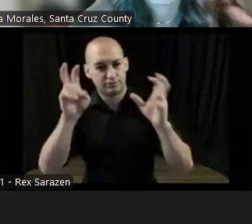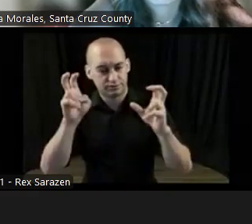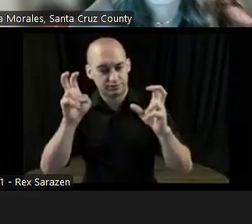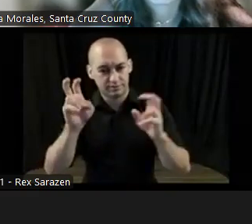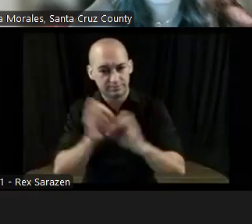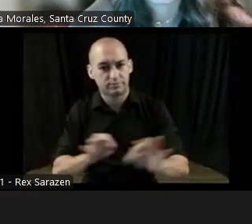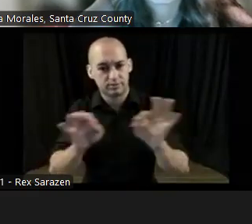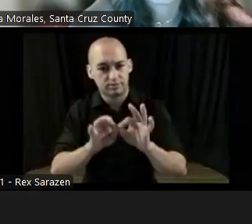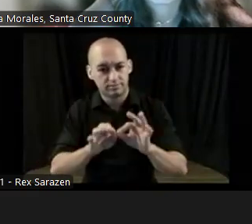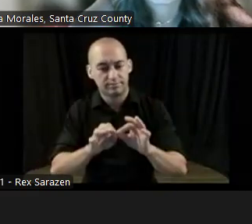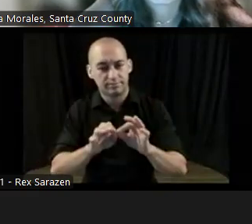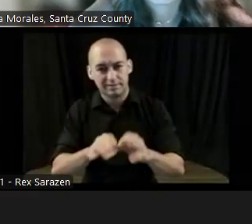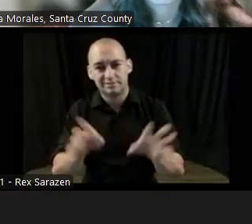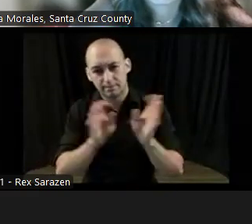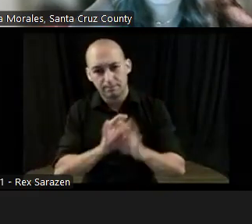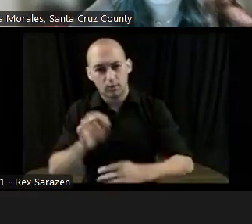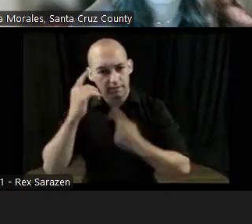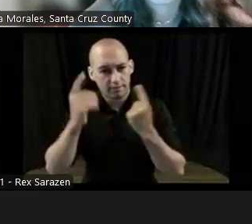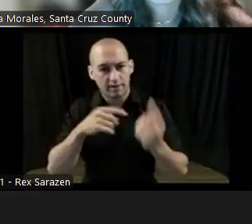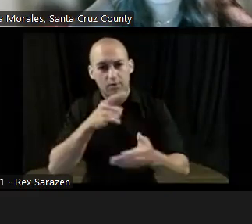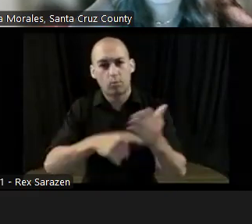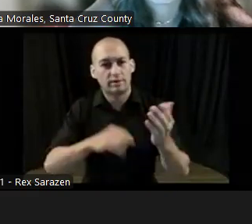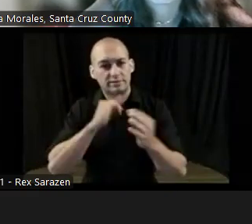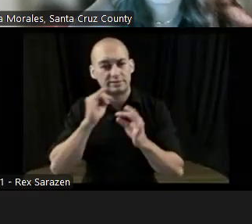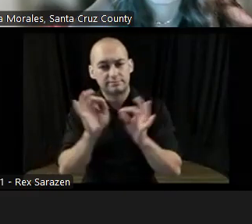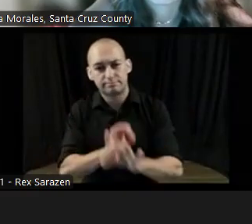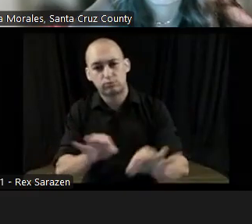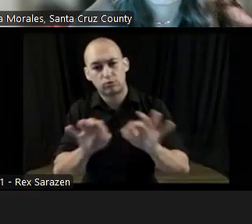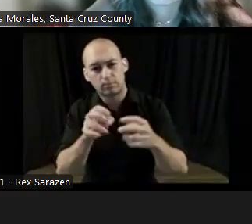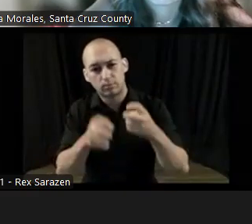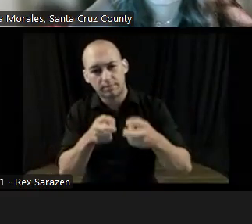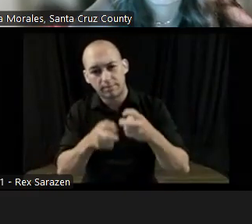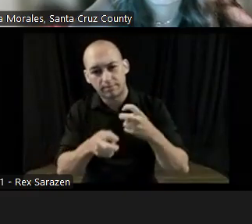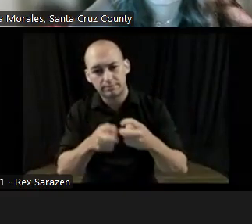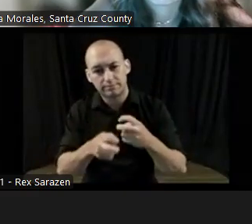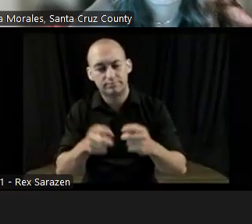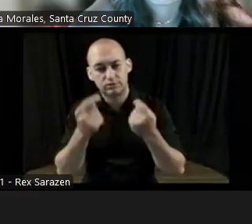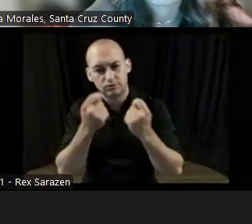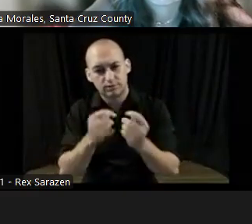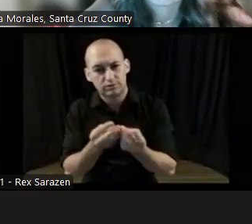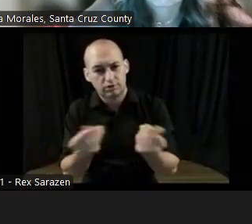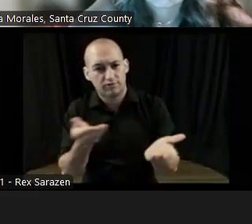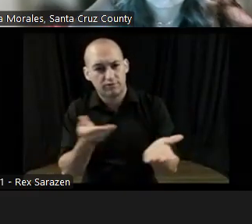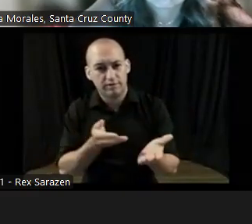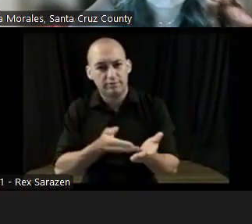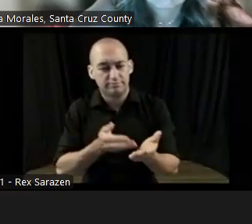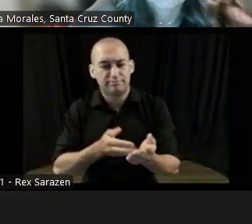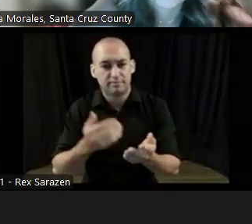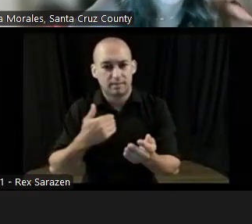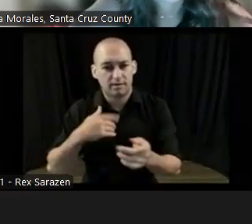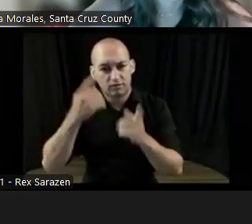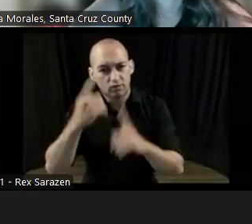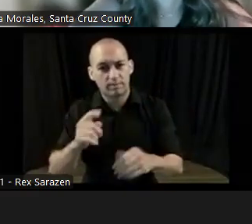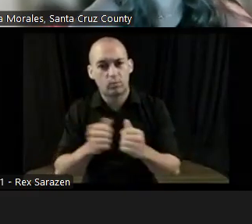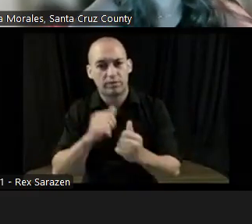that. What is the problem, the essential foundation that we're trying to solve here, and have some consensus around that, and then